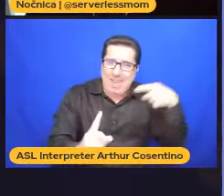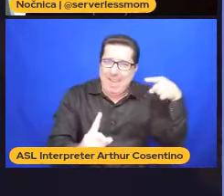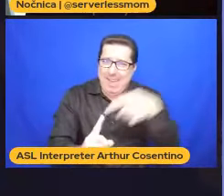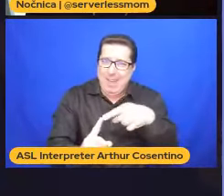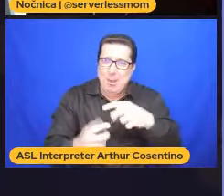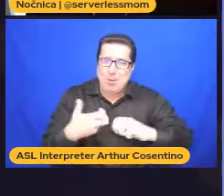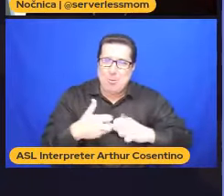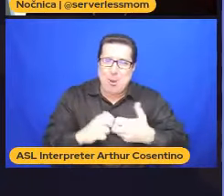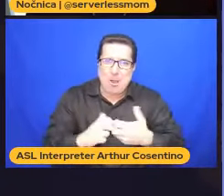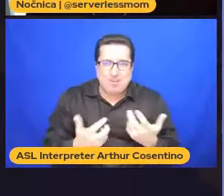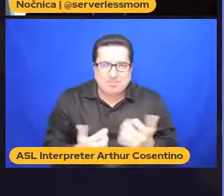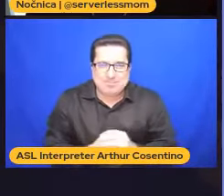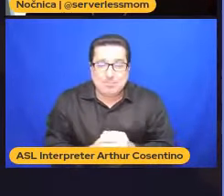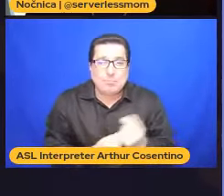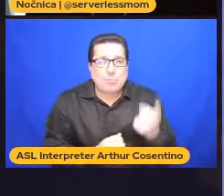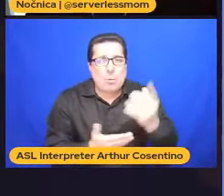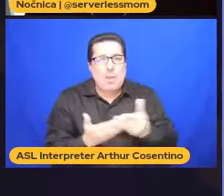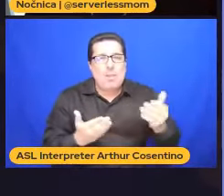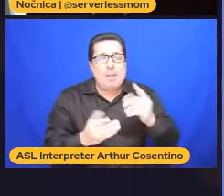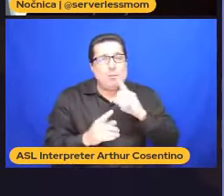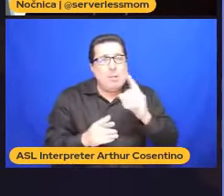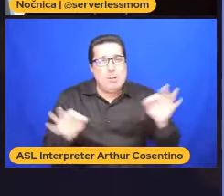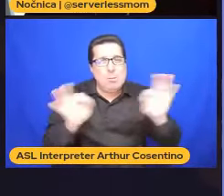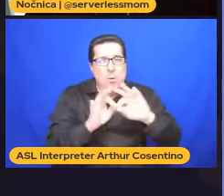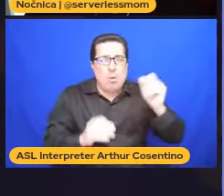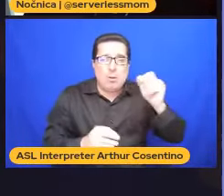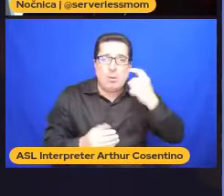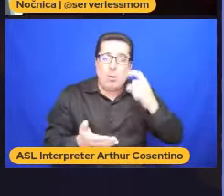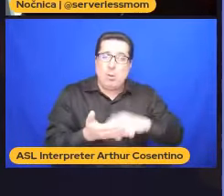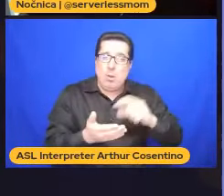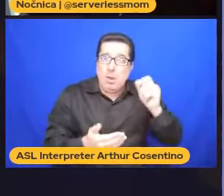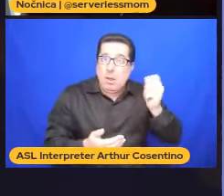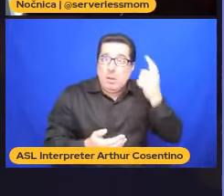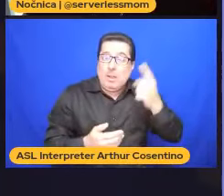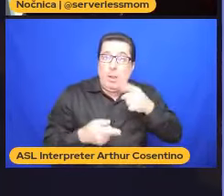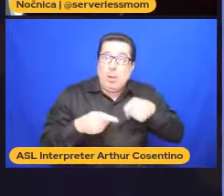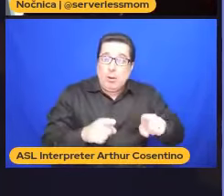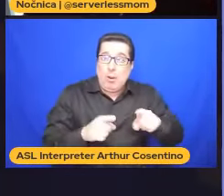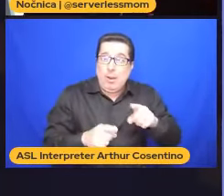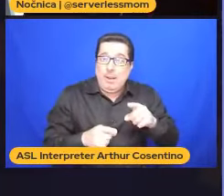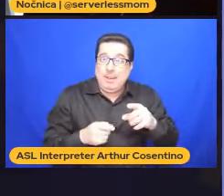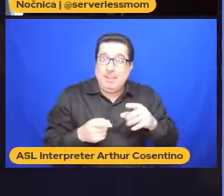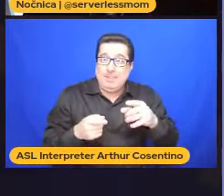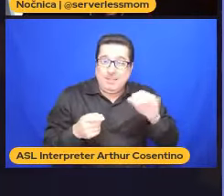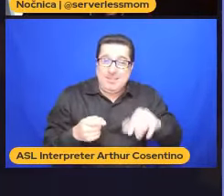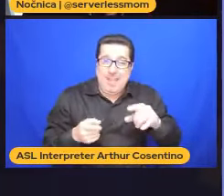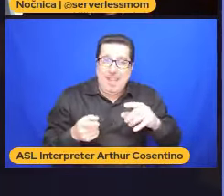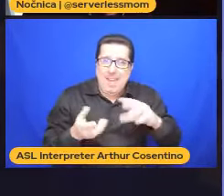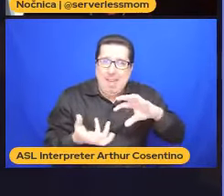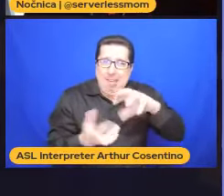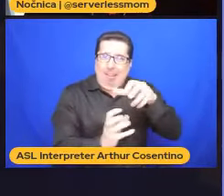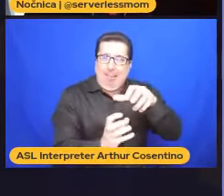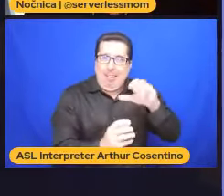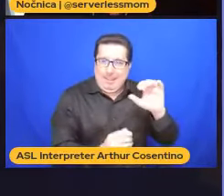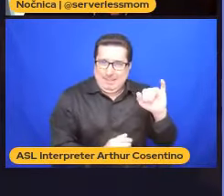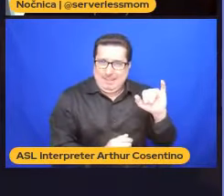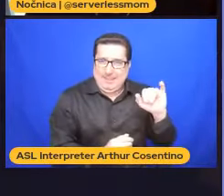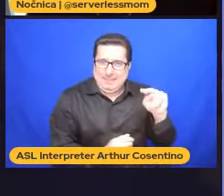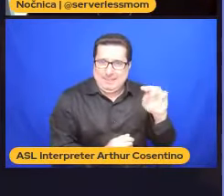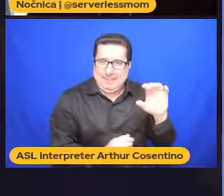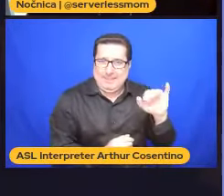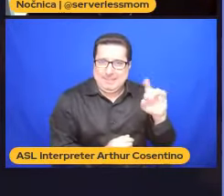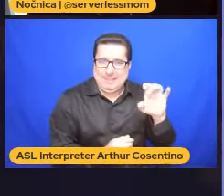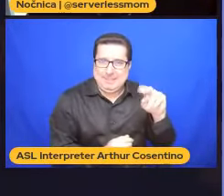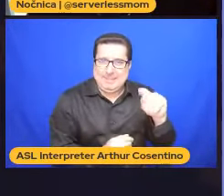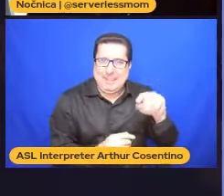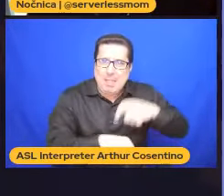So one thing that's really important to note here is that during an incident, it's really the timeline that is critical.